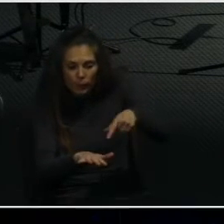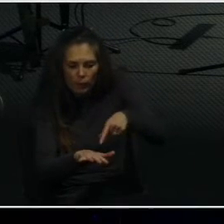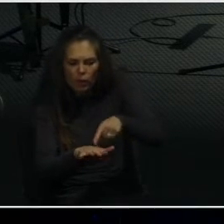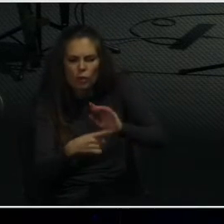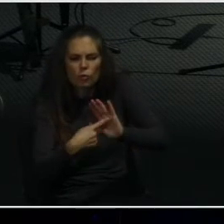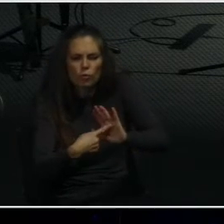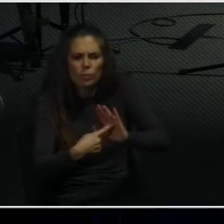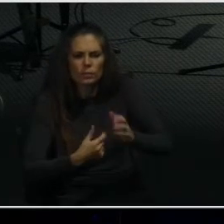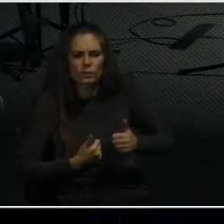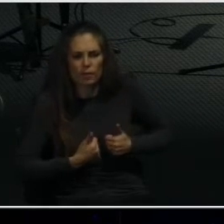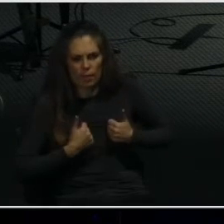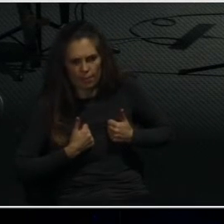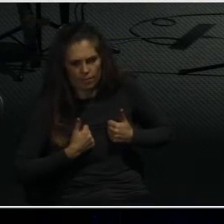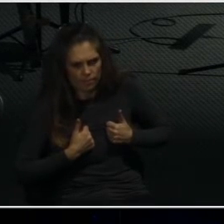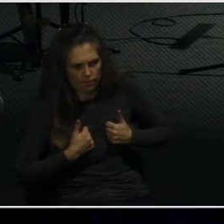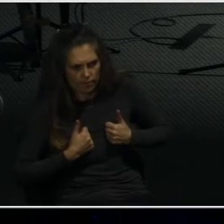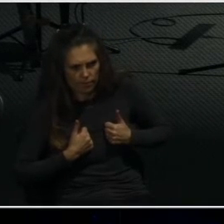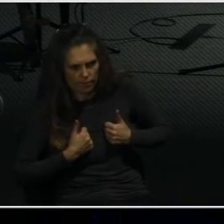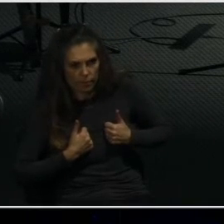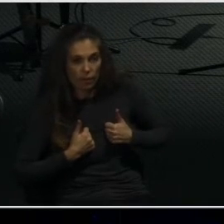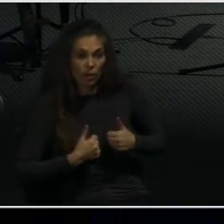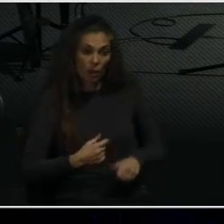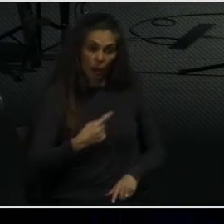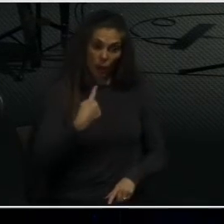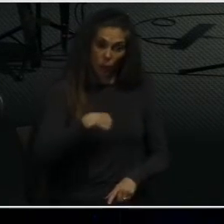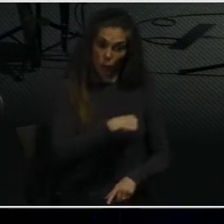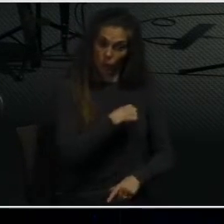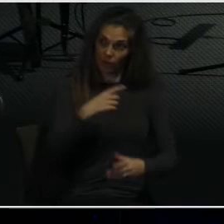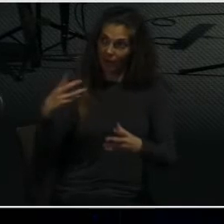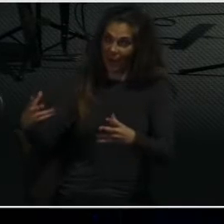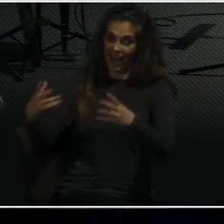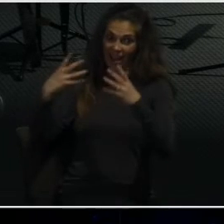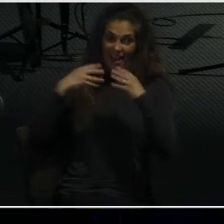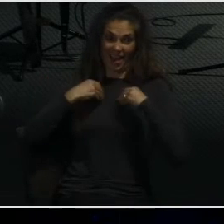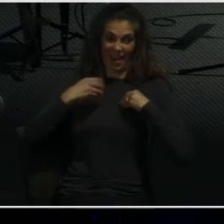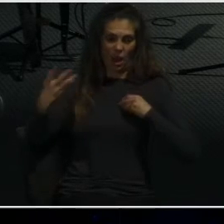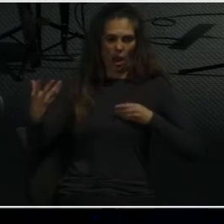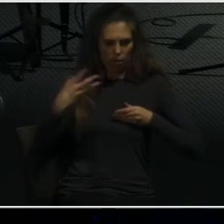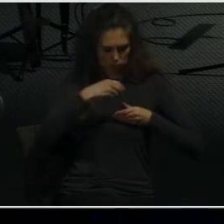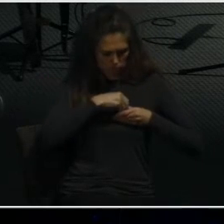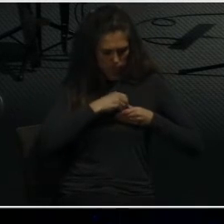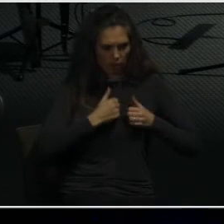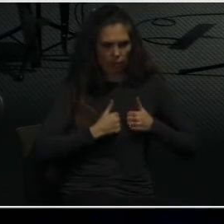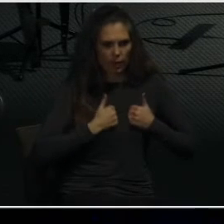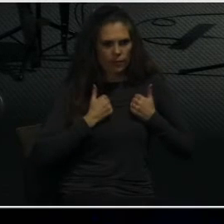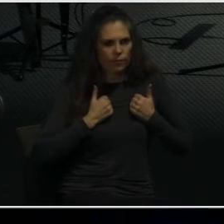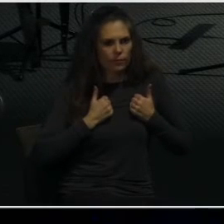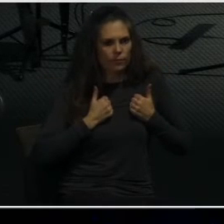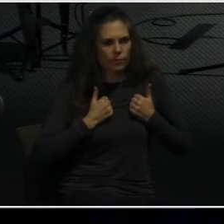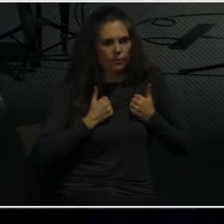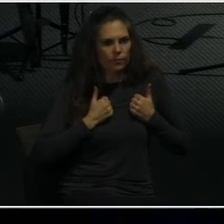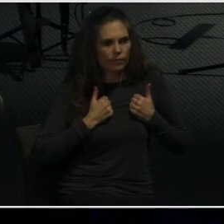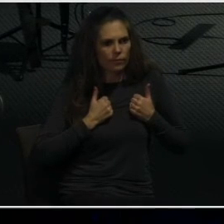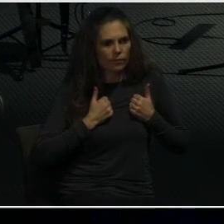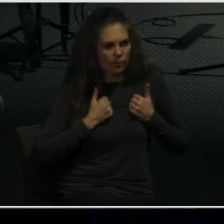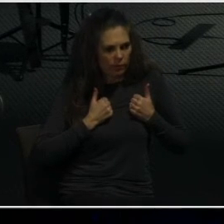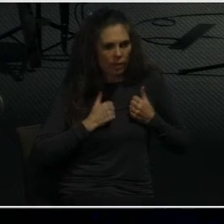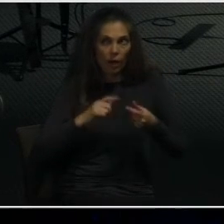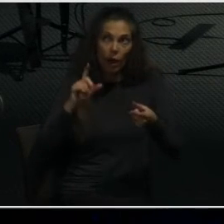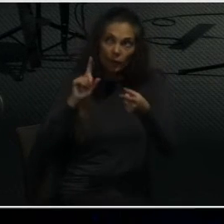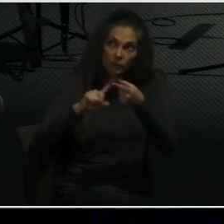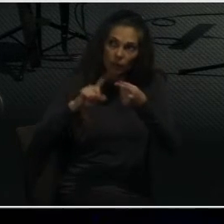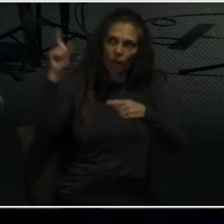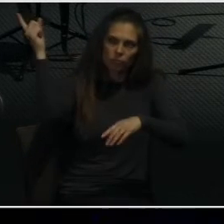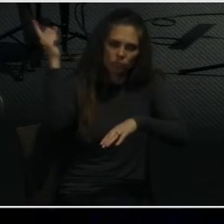in God's presence when Christ returns, but it also portrays the Spirit coming into our lives when we